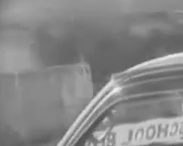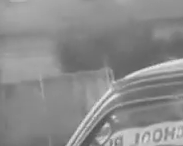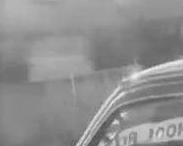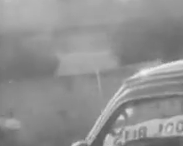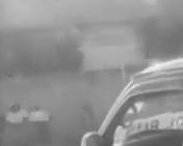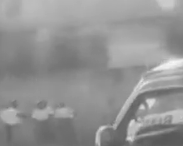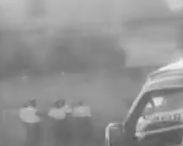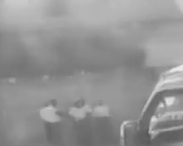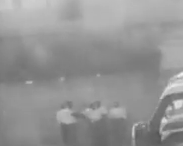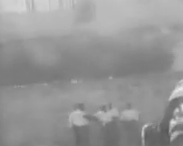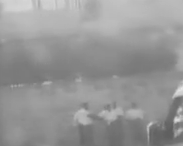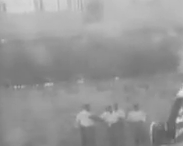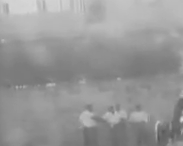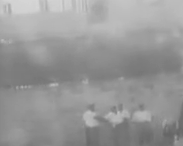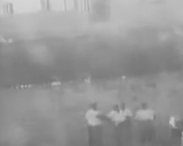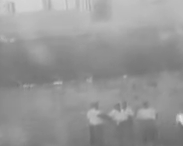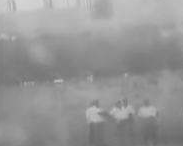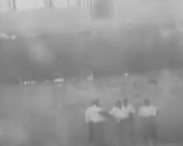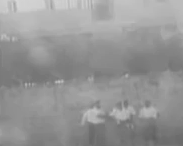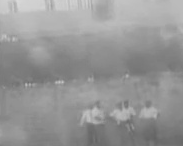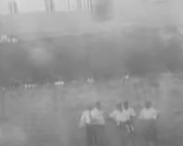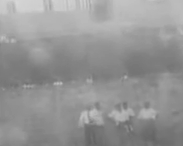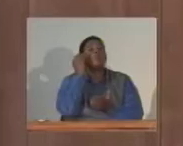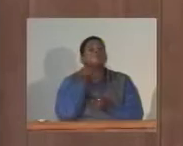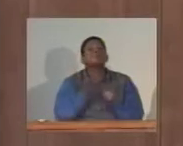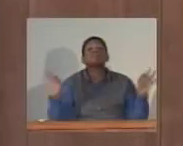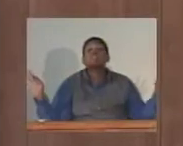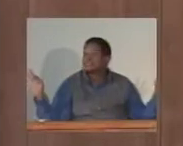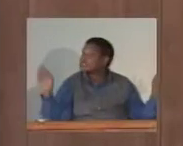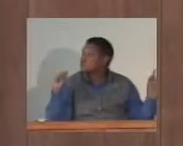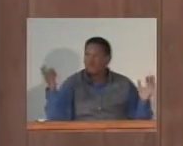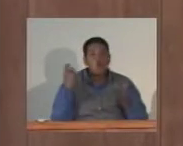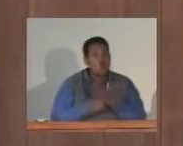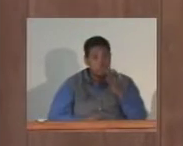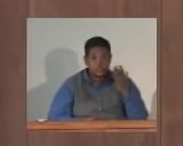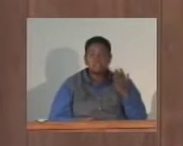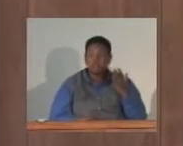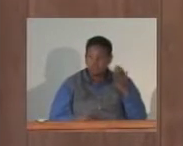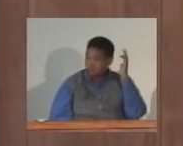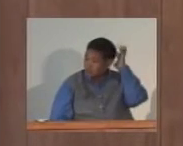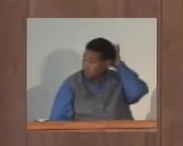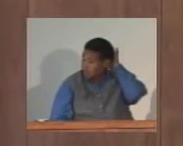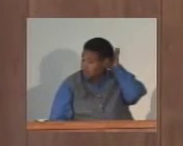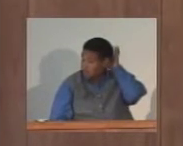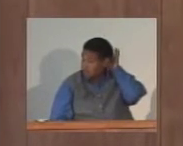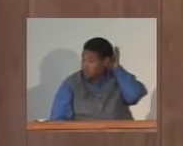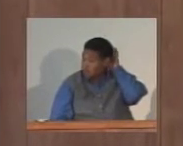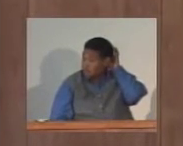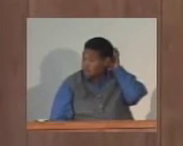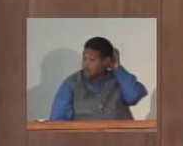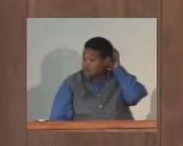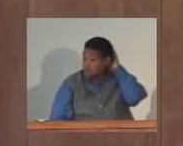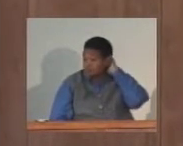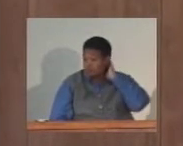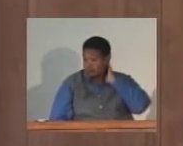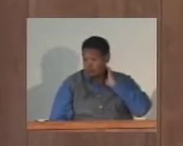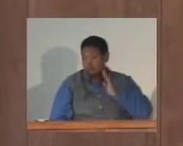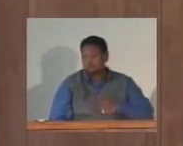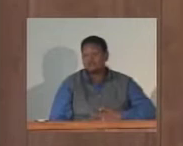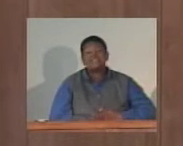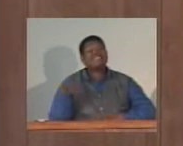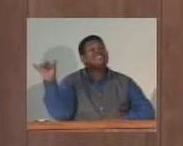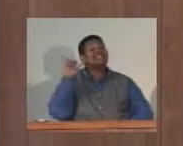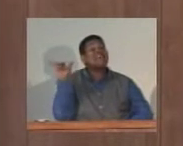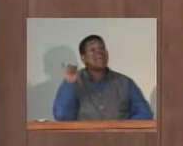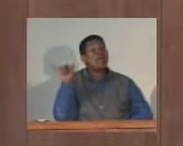school and back home at no cost to them. And similarly, Mr. Speaker, where